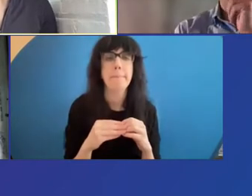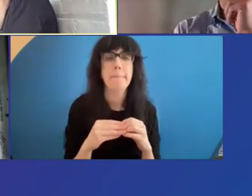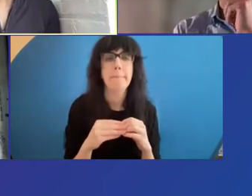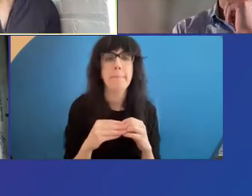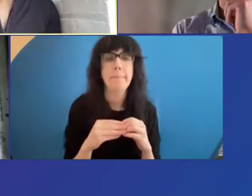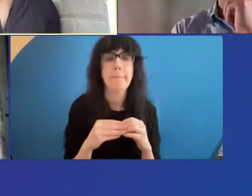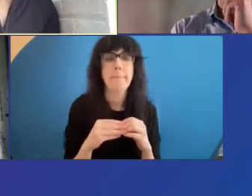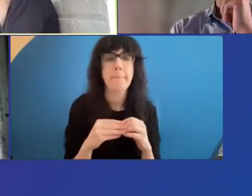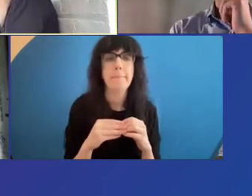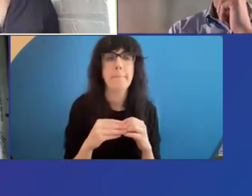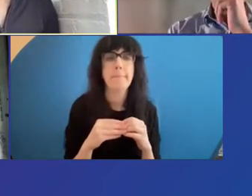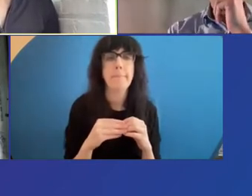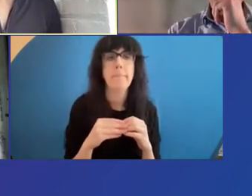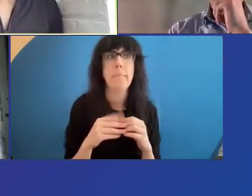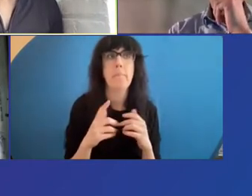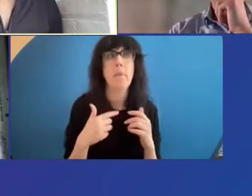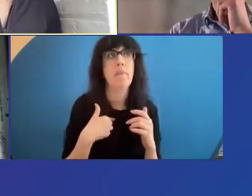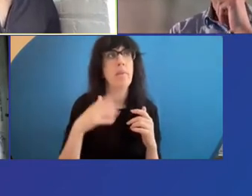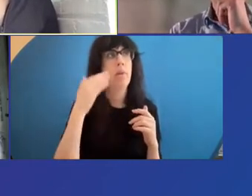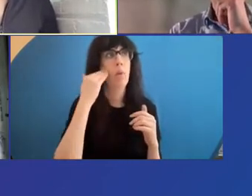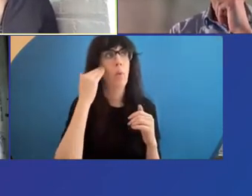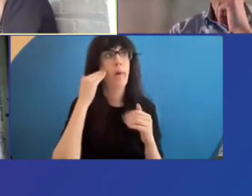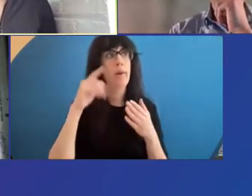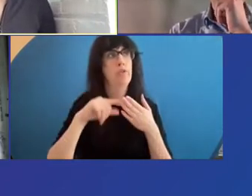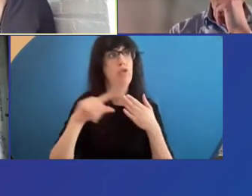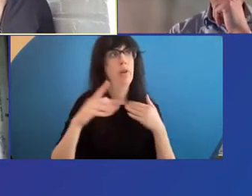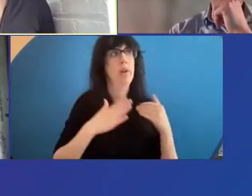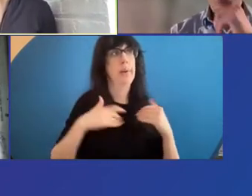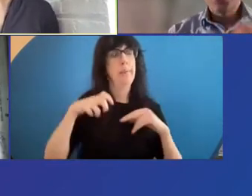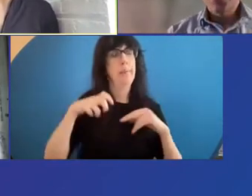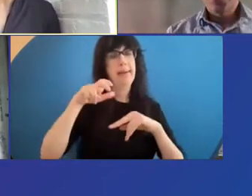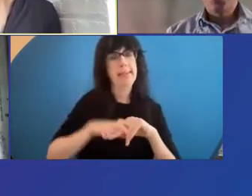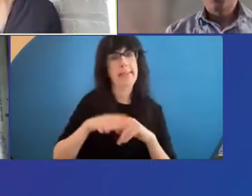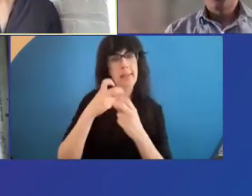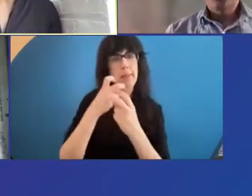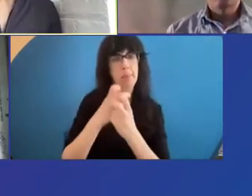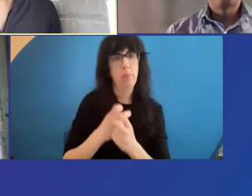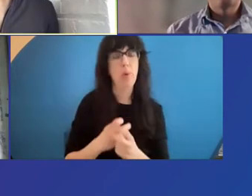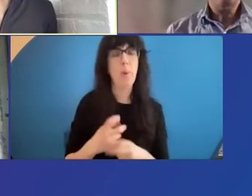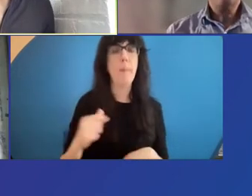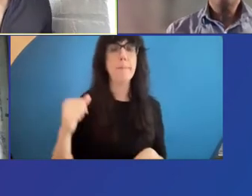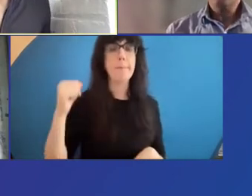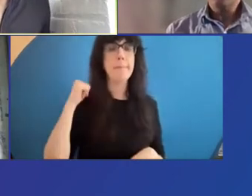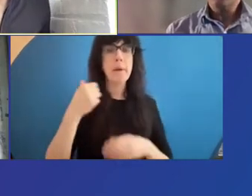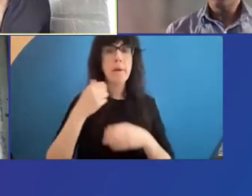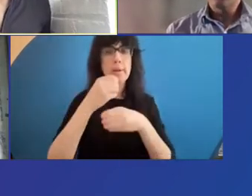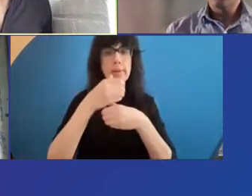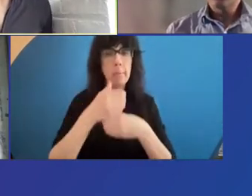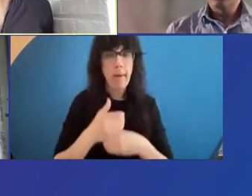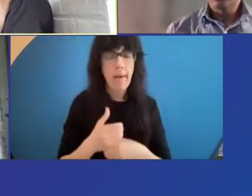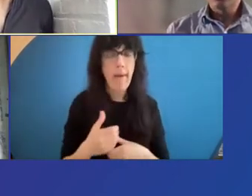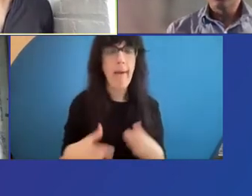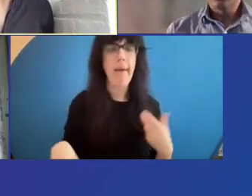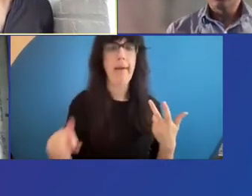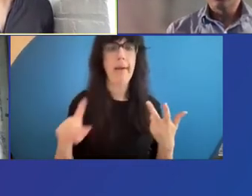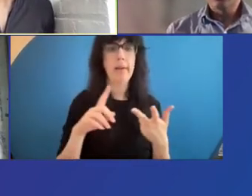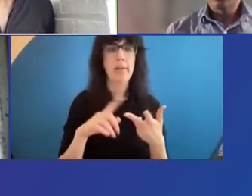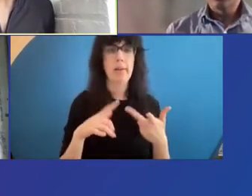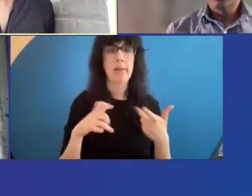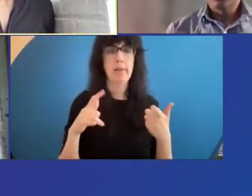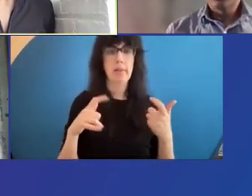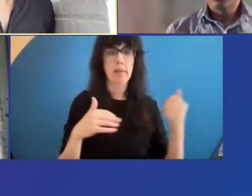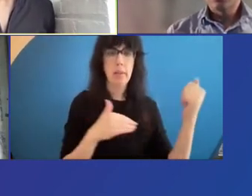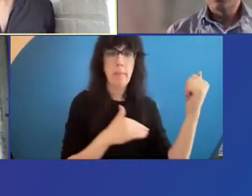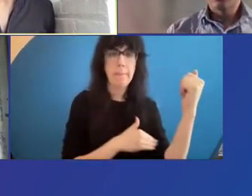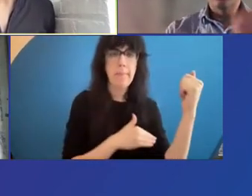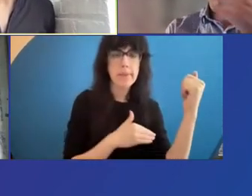I am checking my sits bones. I am checking my spine. And I am checking the fluid and the